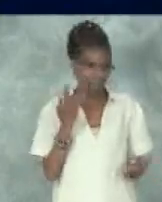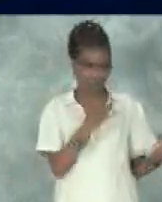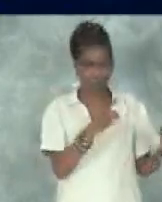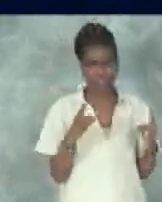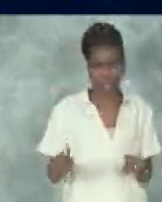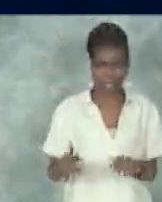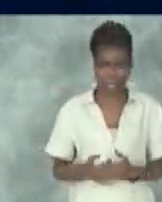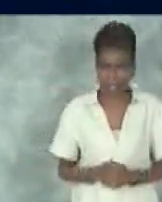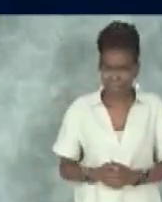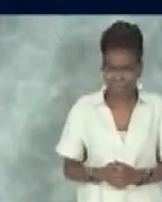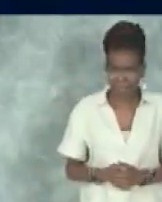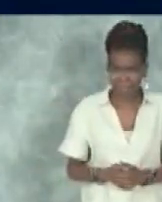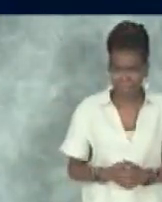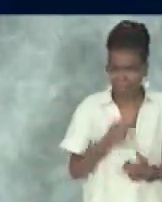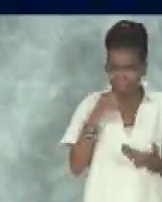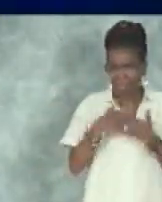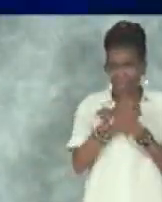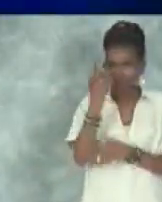God didn't learn something new